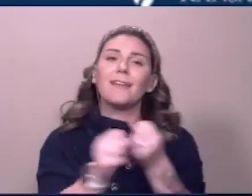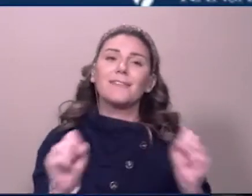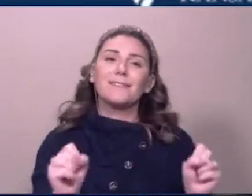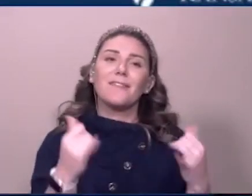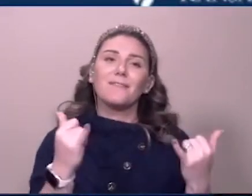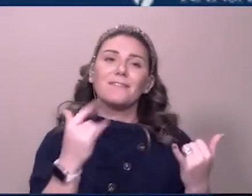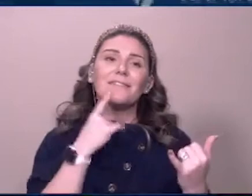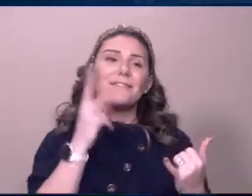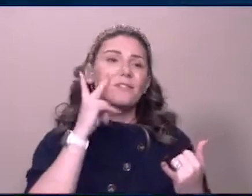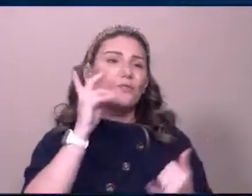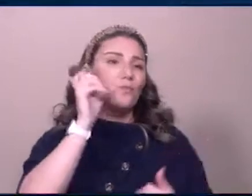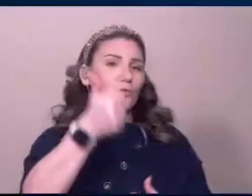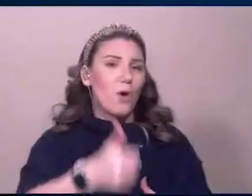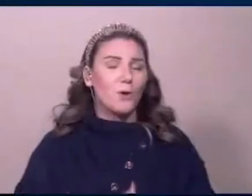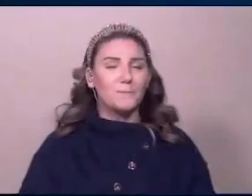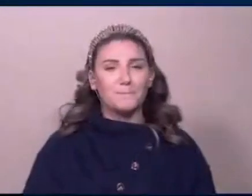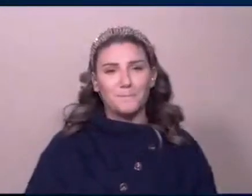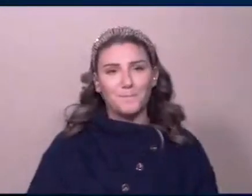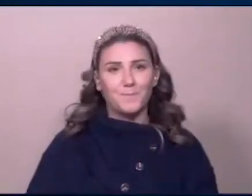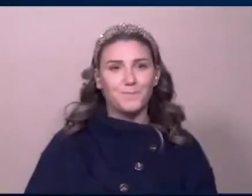great Wednesday.